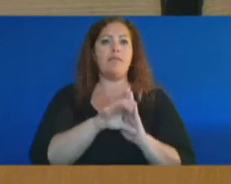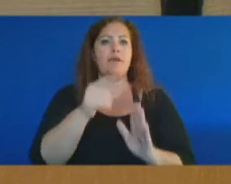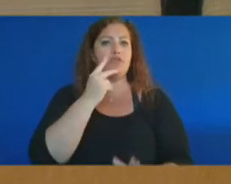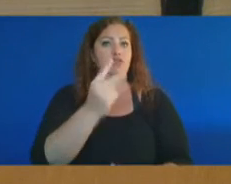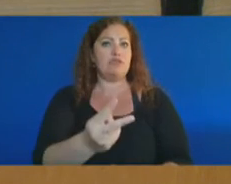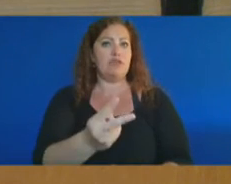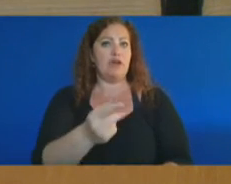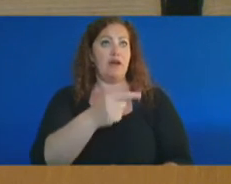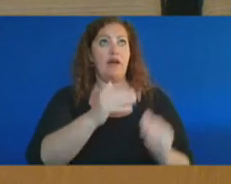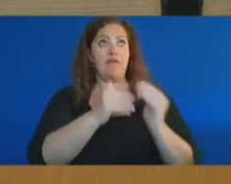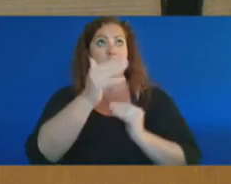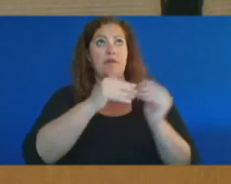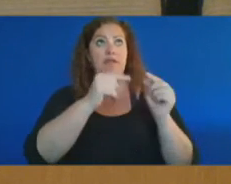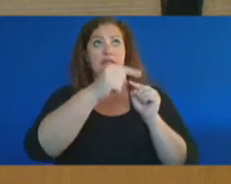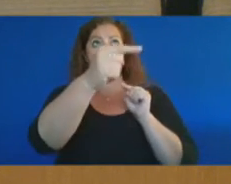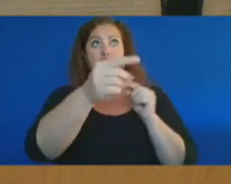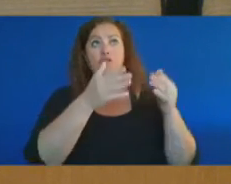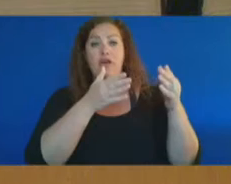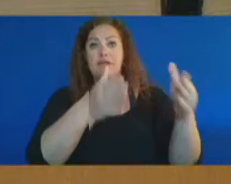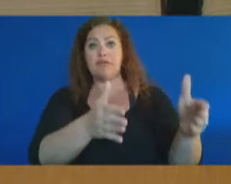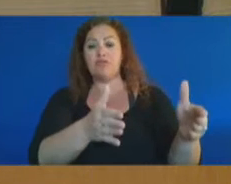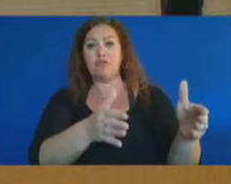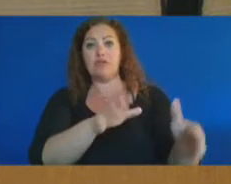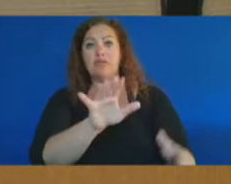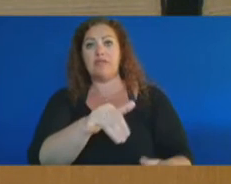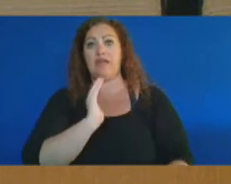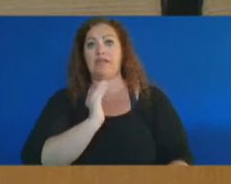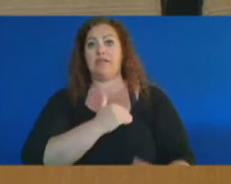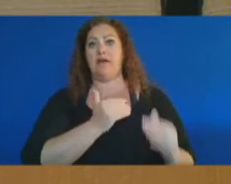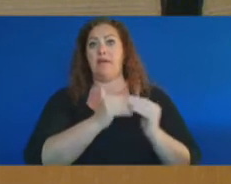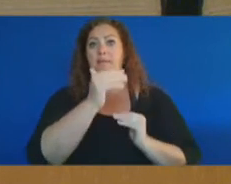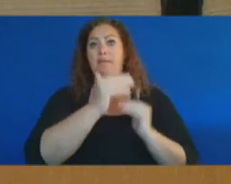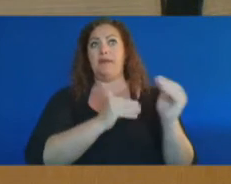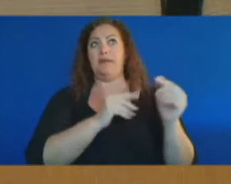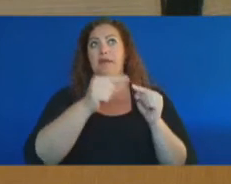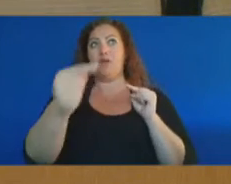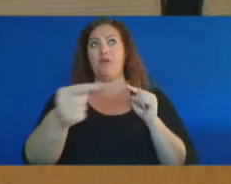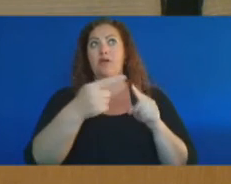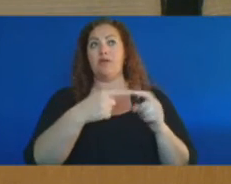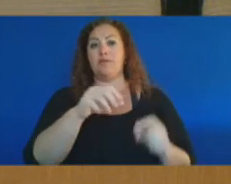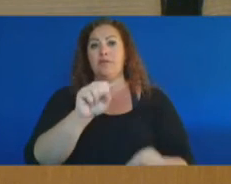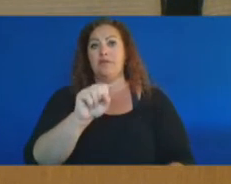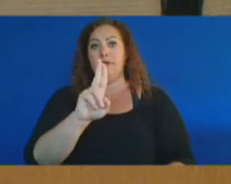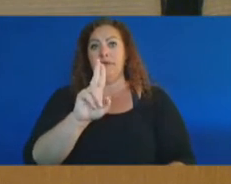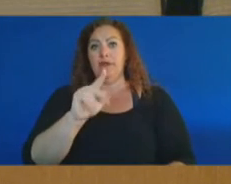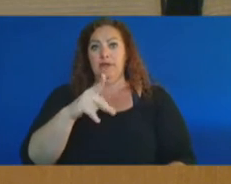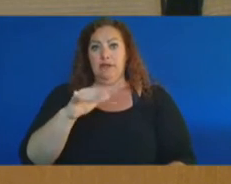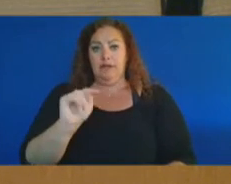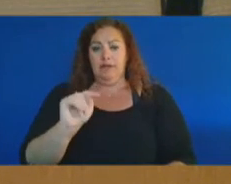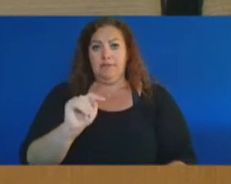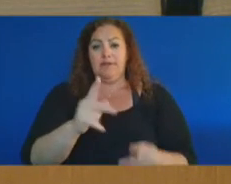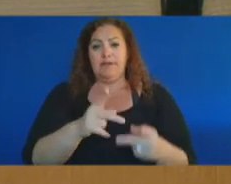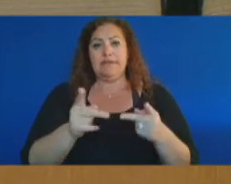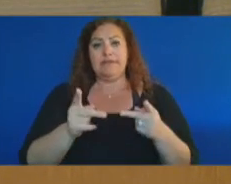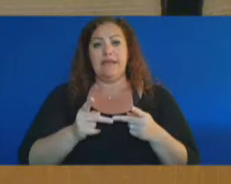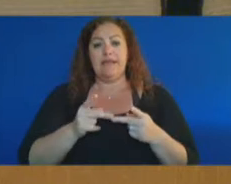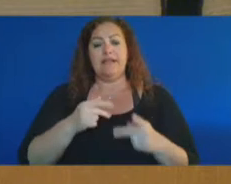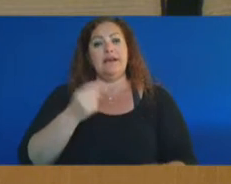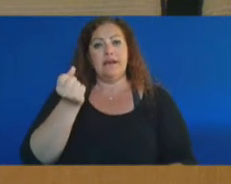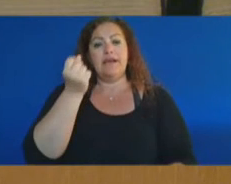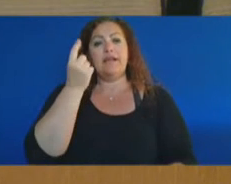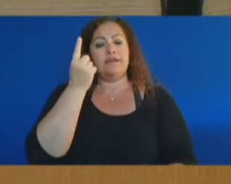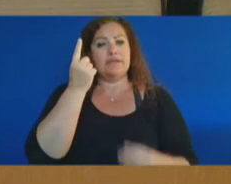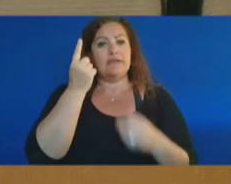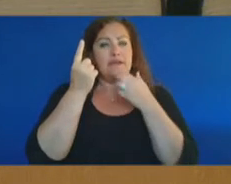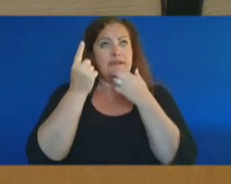building across the street um is our building across the street from the sunap site I understand that